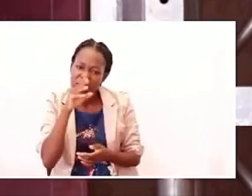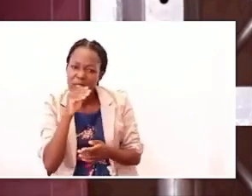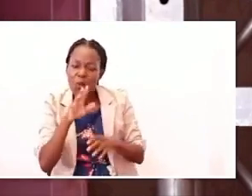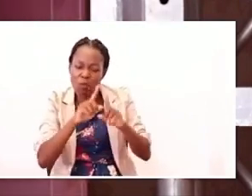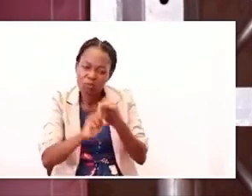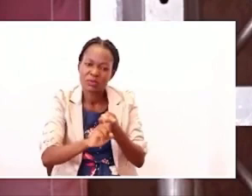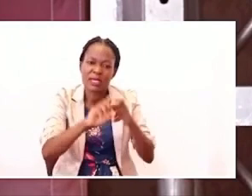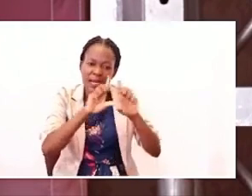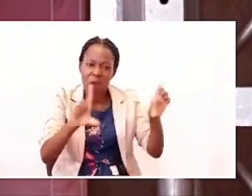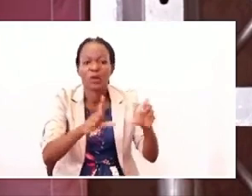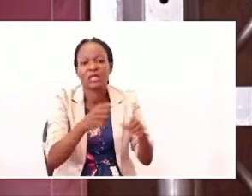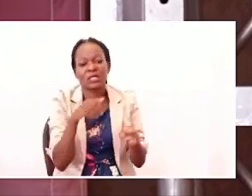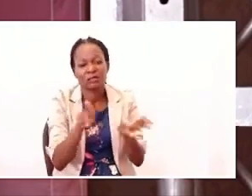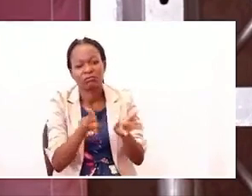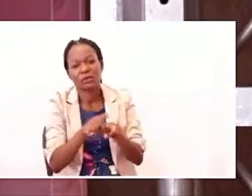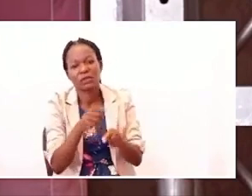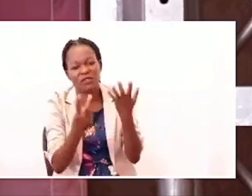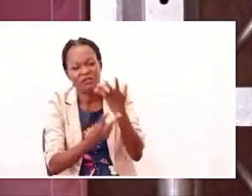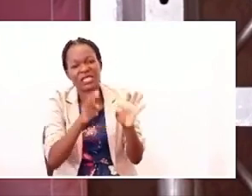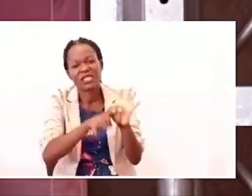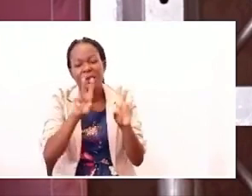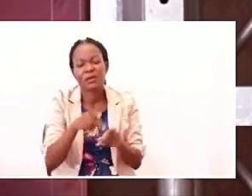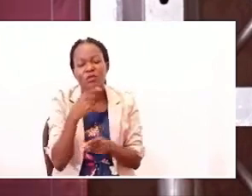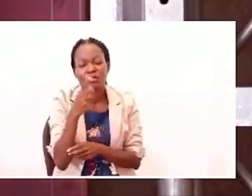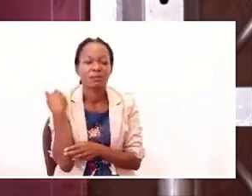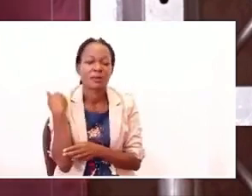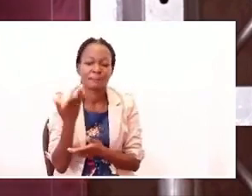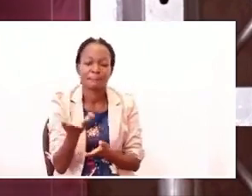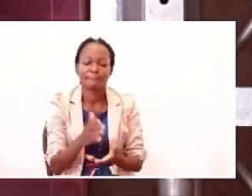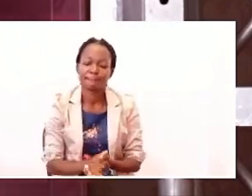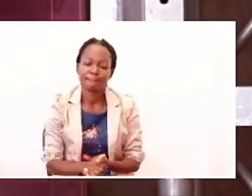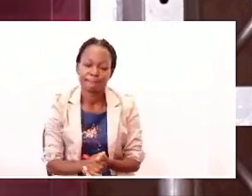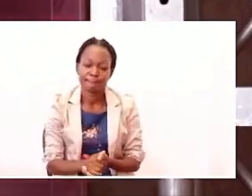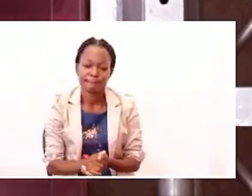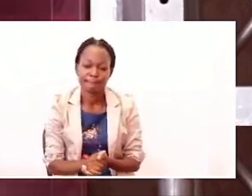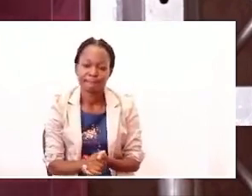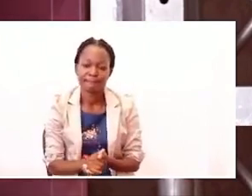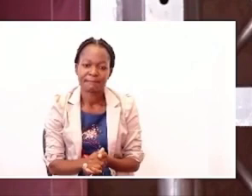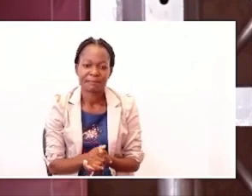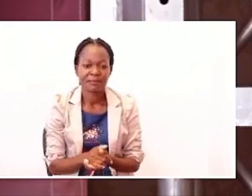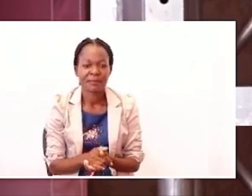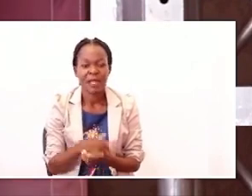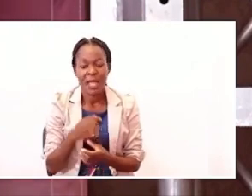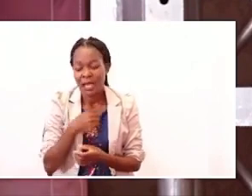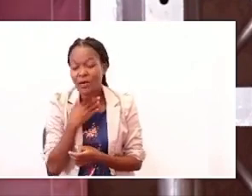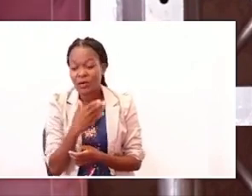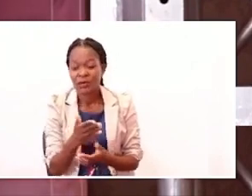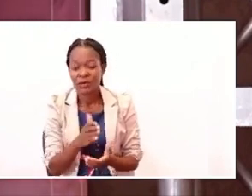language such as the one that the Vice Chairperson of the board was using. I do not want to